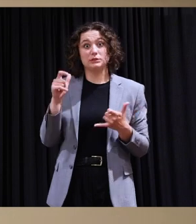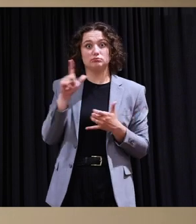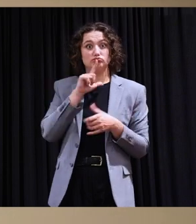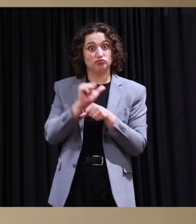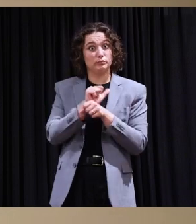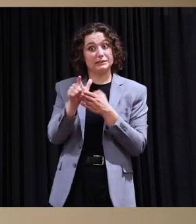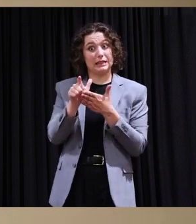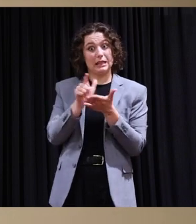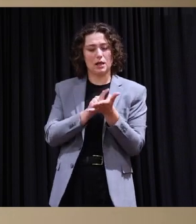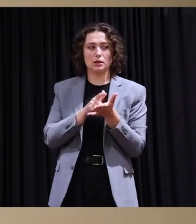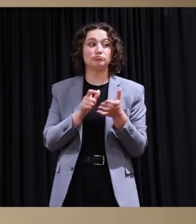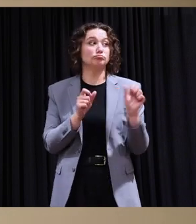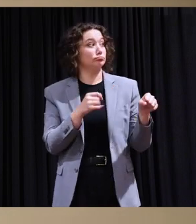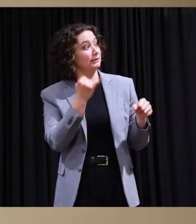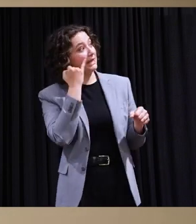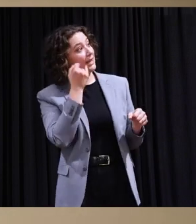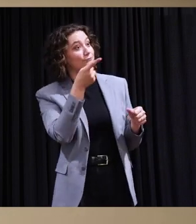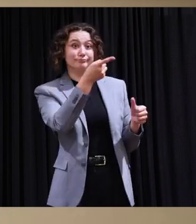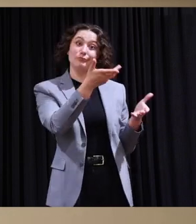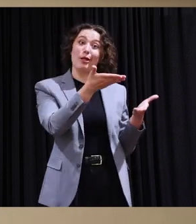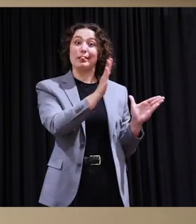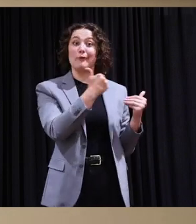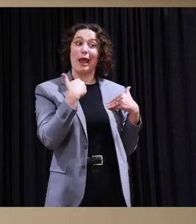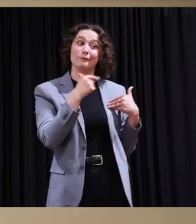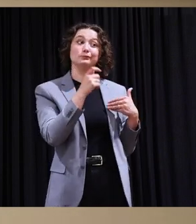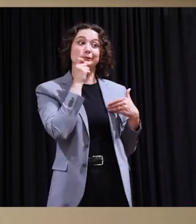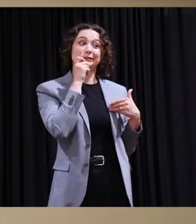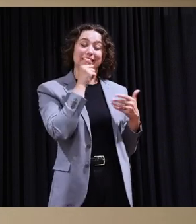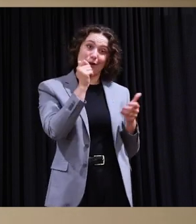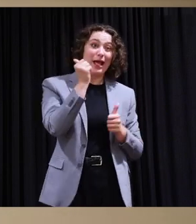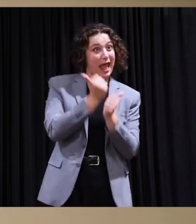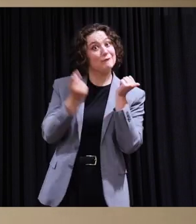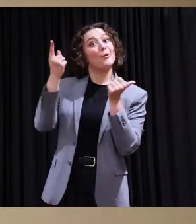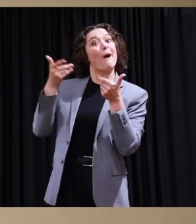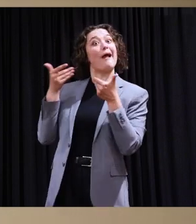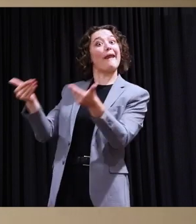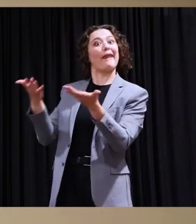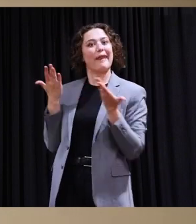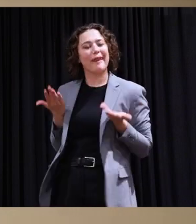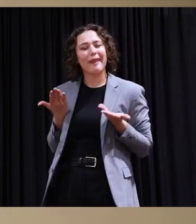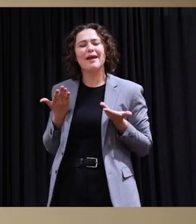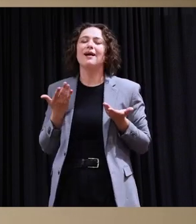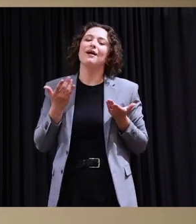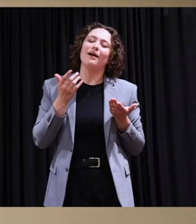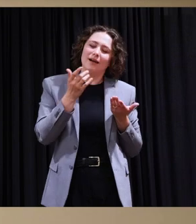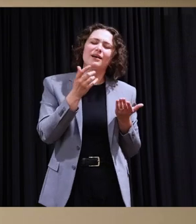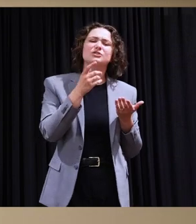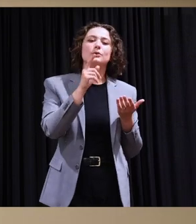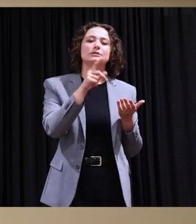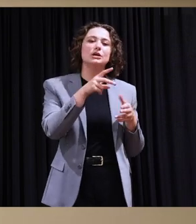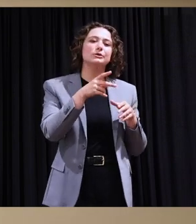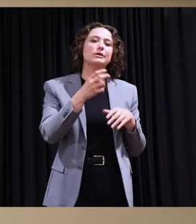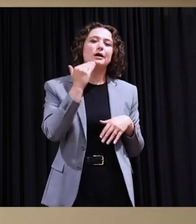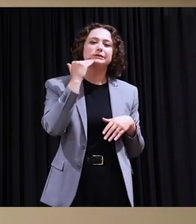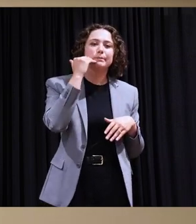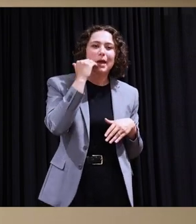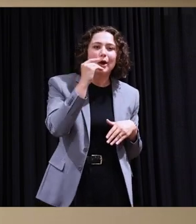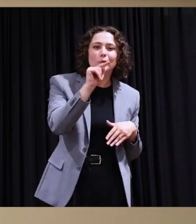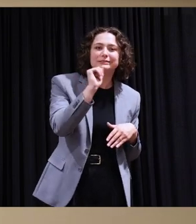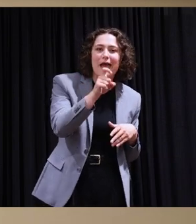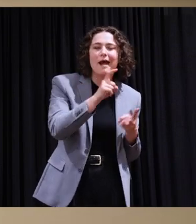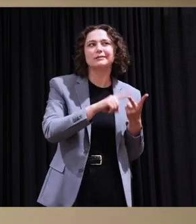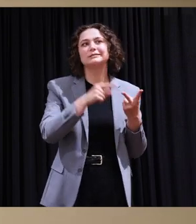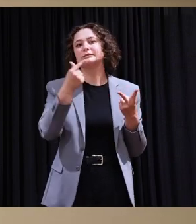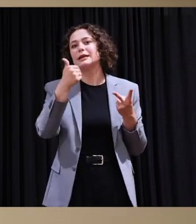happy, make everybody Right. happy, right? There's a tobacco tax, there's a gas tax. So those are